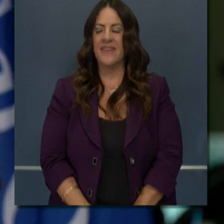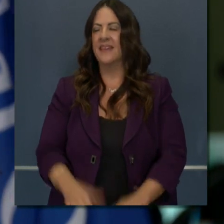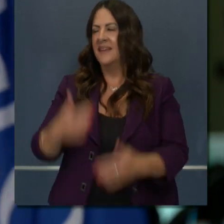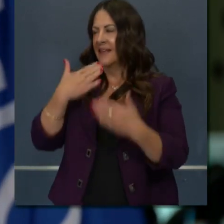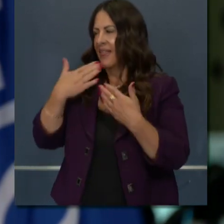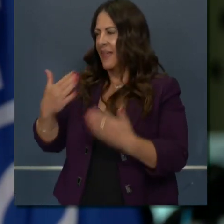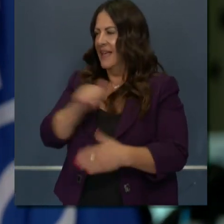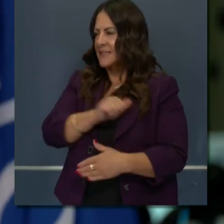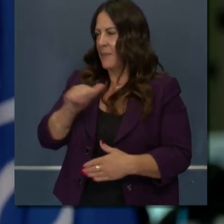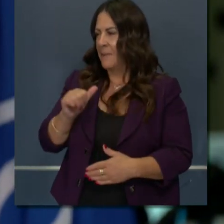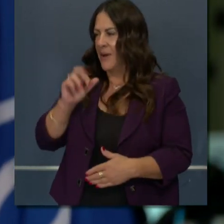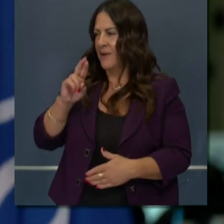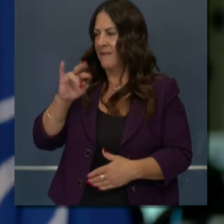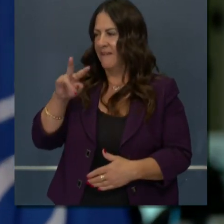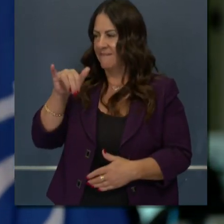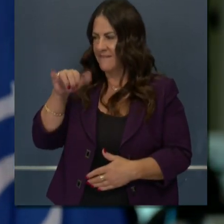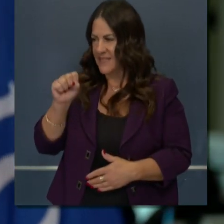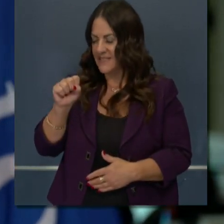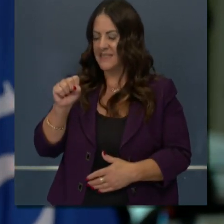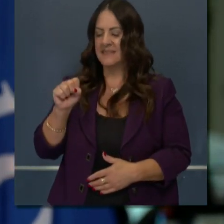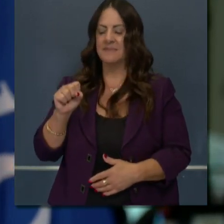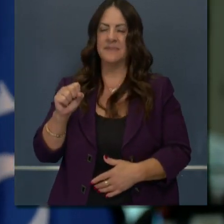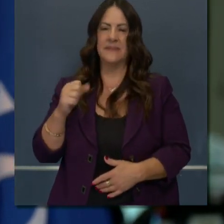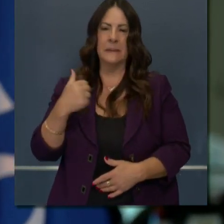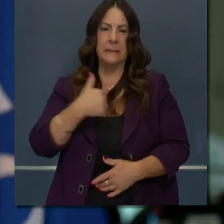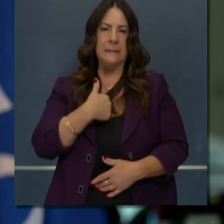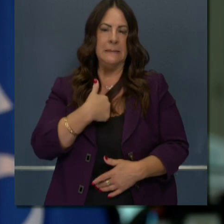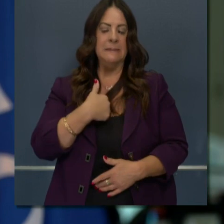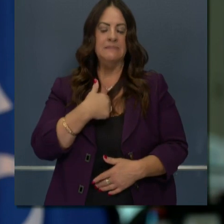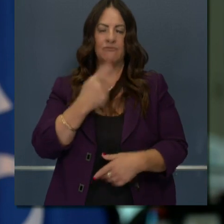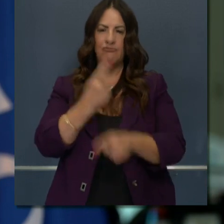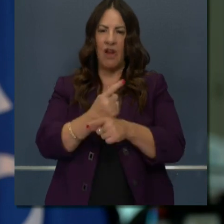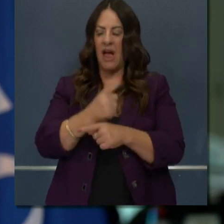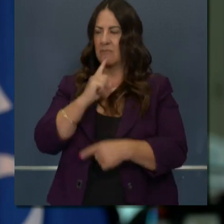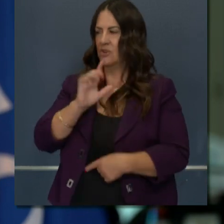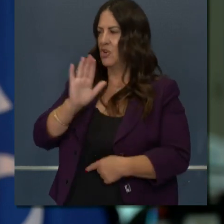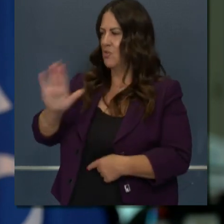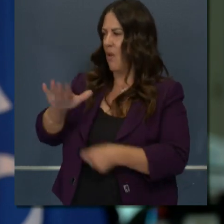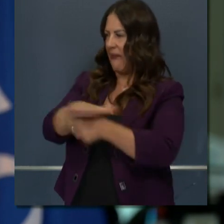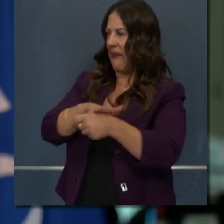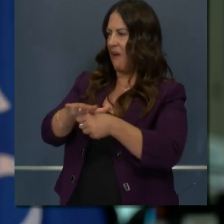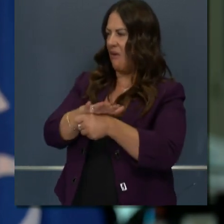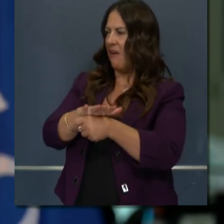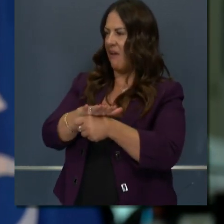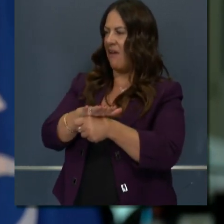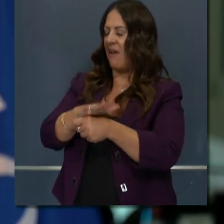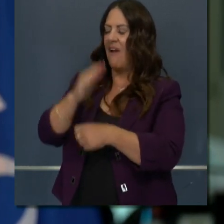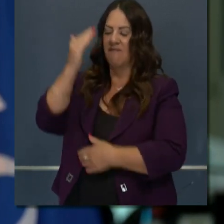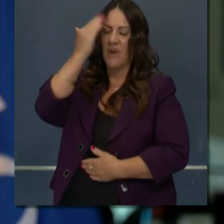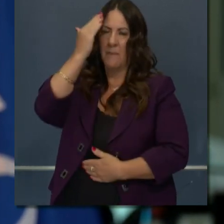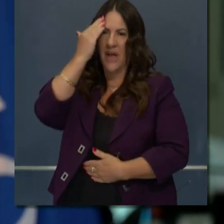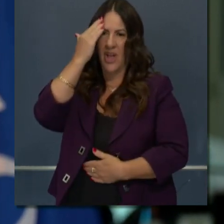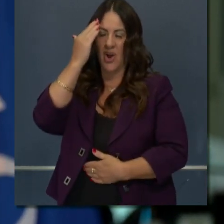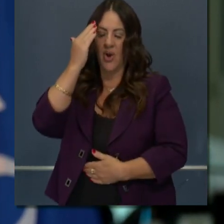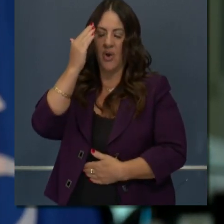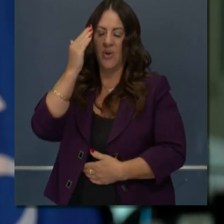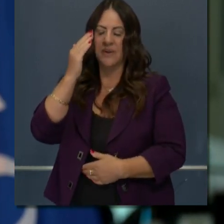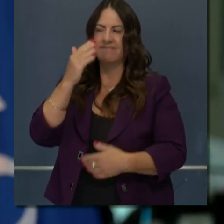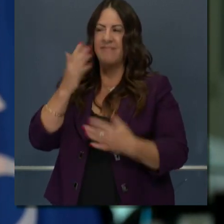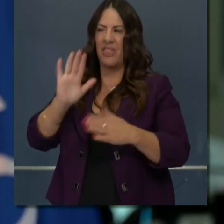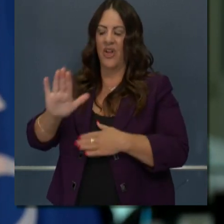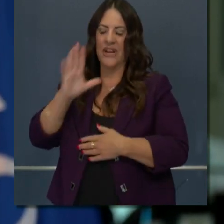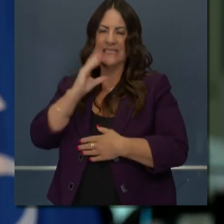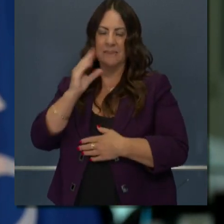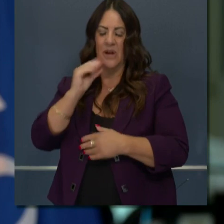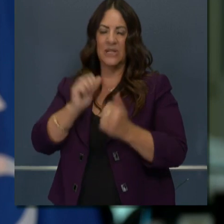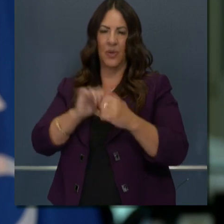Thank you, Assemblymember Rivas. Certainly, your constituents in your district are familiar with earthquake risk,